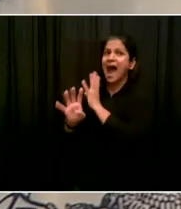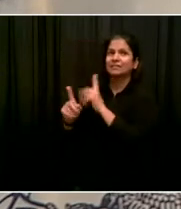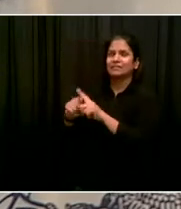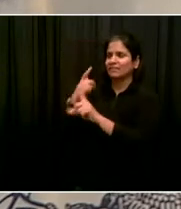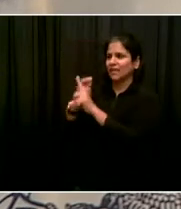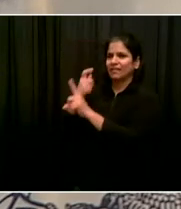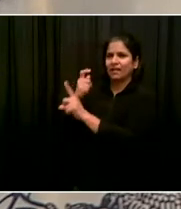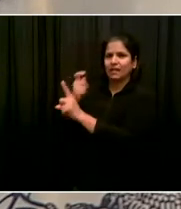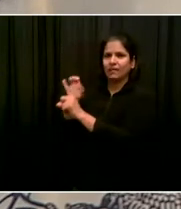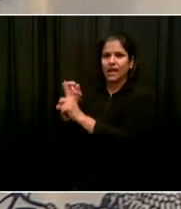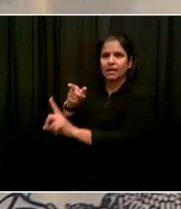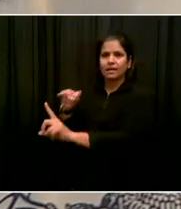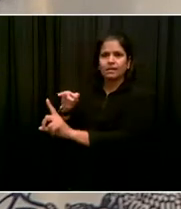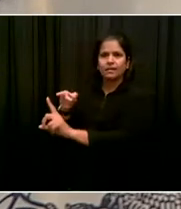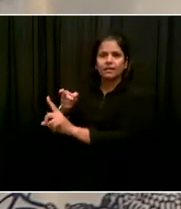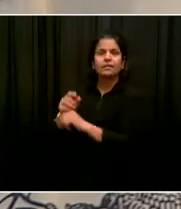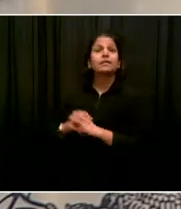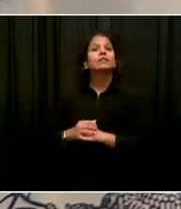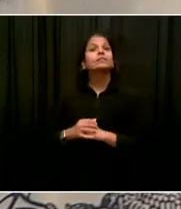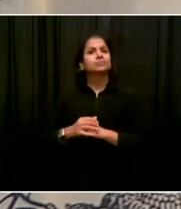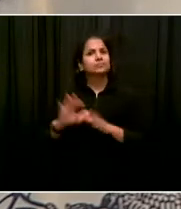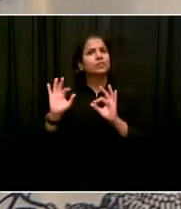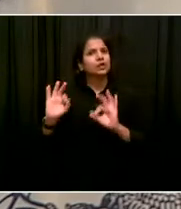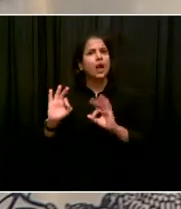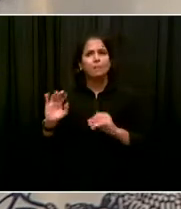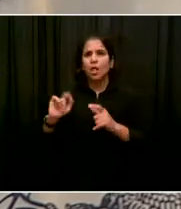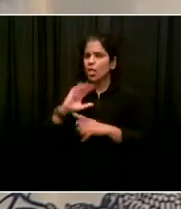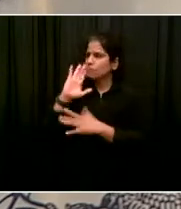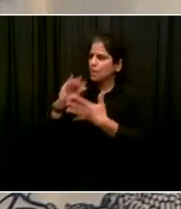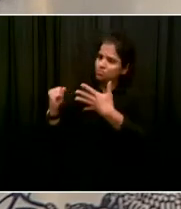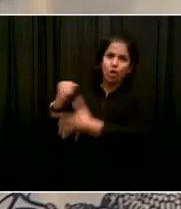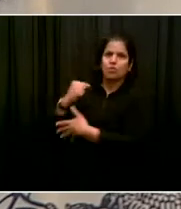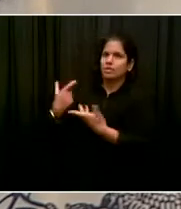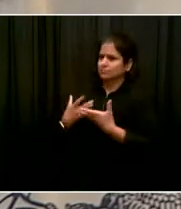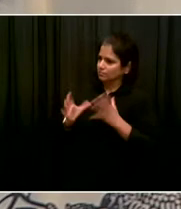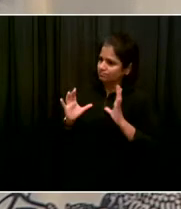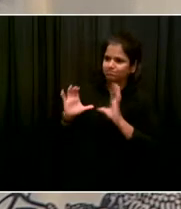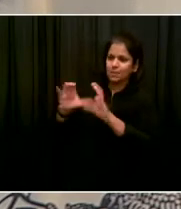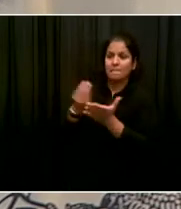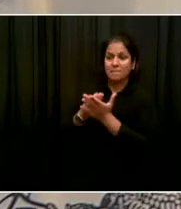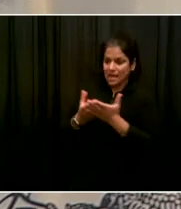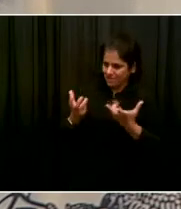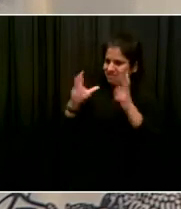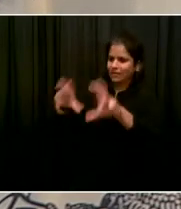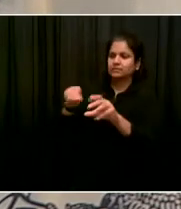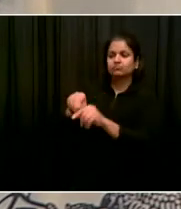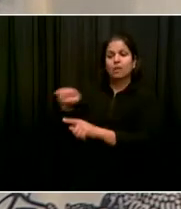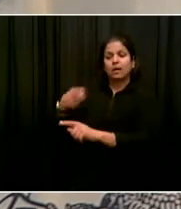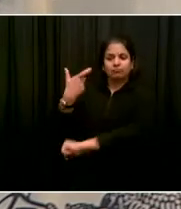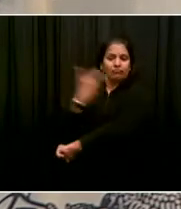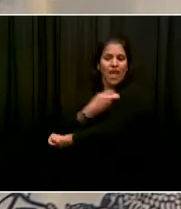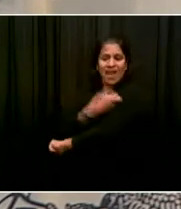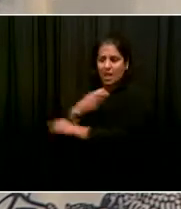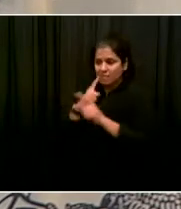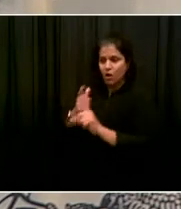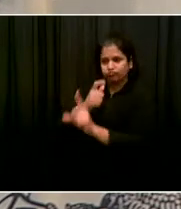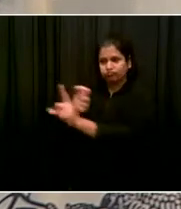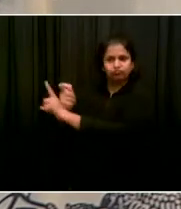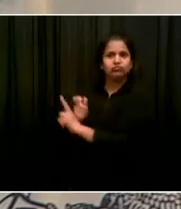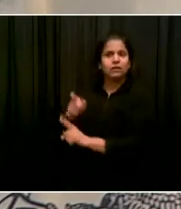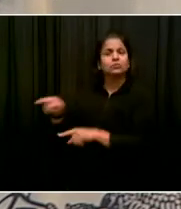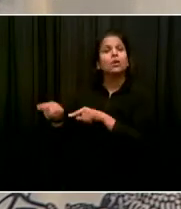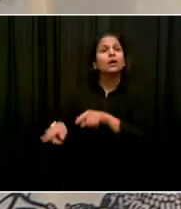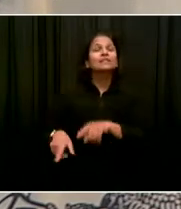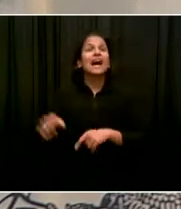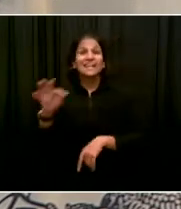first energies and our first resources are going to go. But with testing, even though we're going to have 112 city sites up this